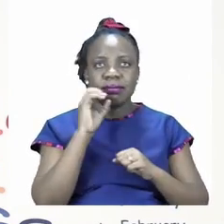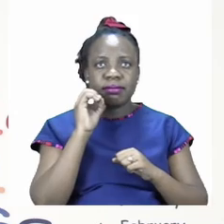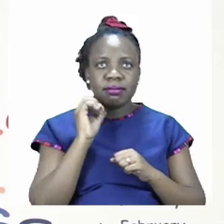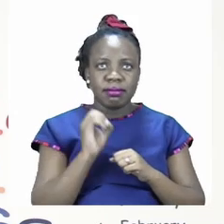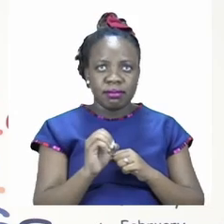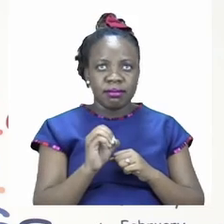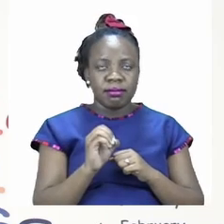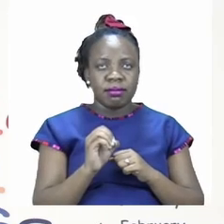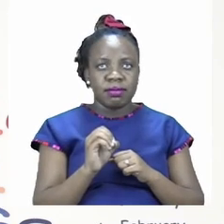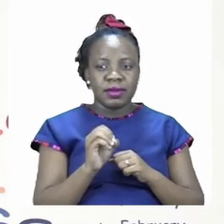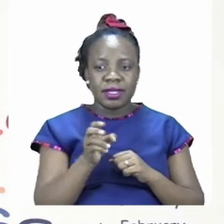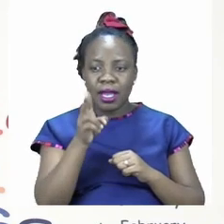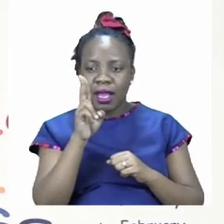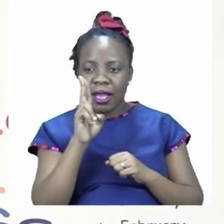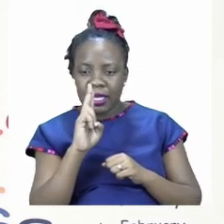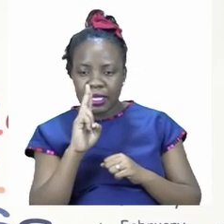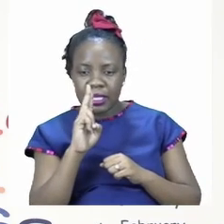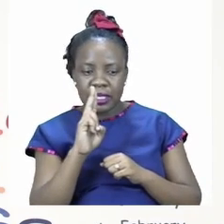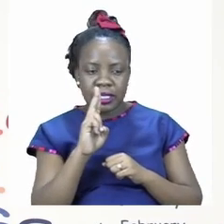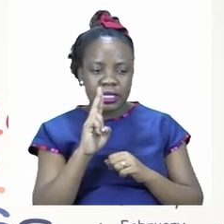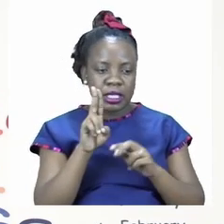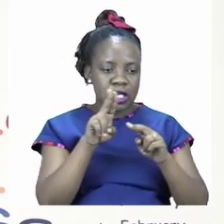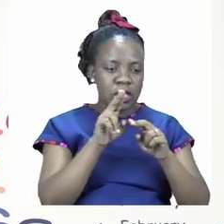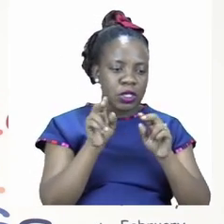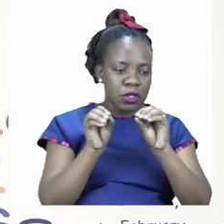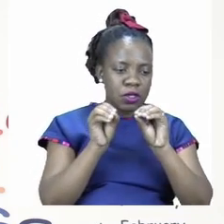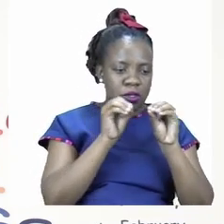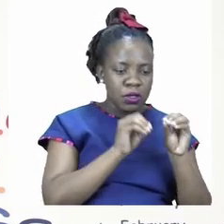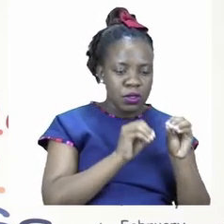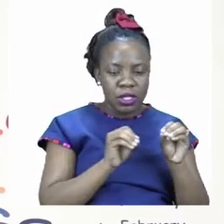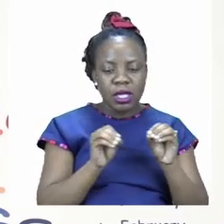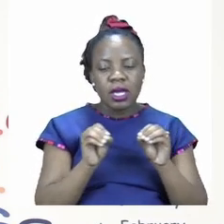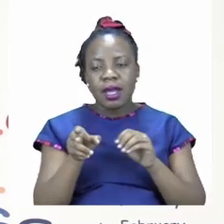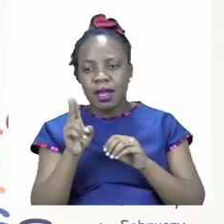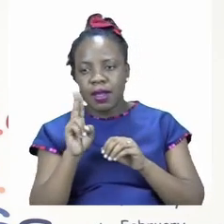it for the next stage of your subtraction.